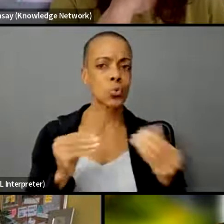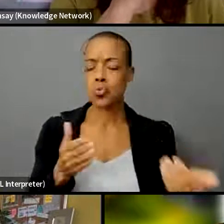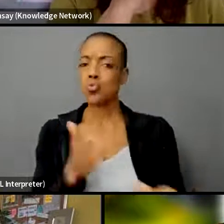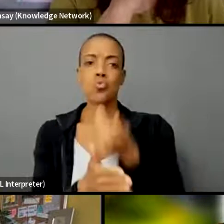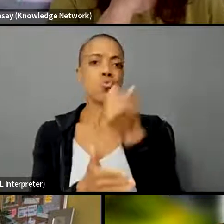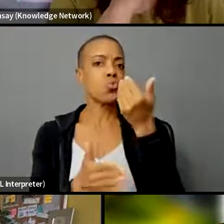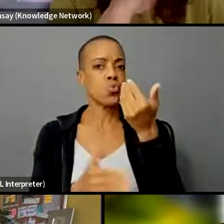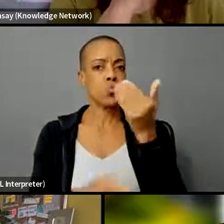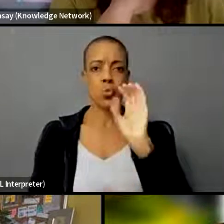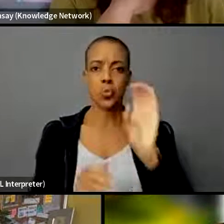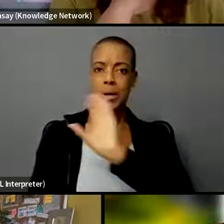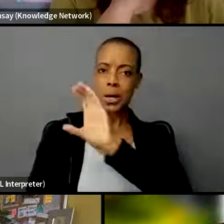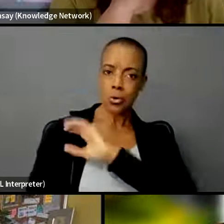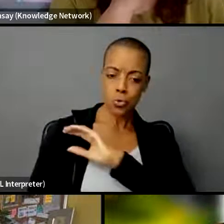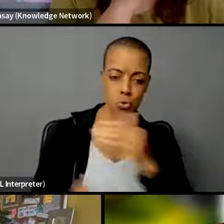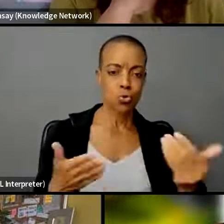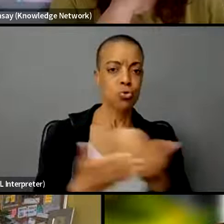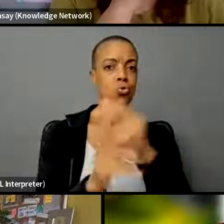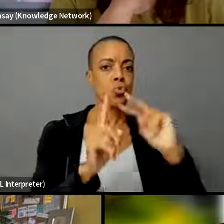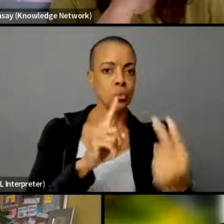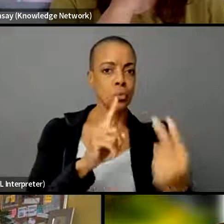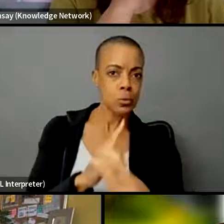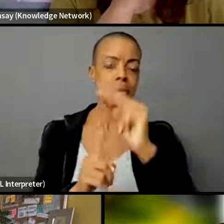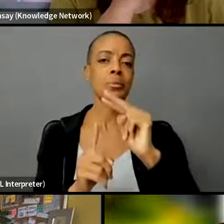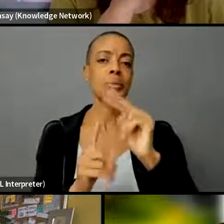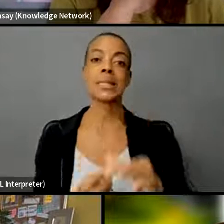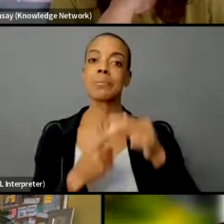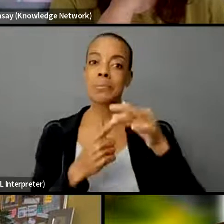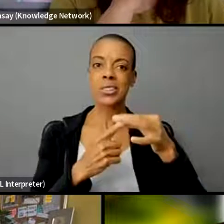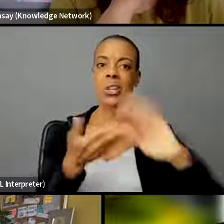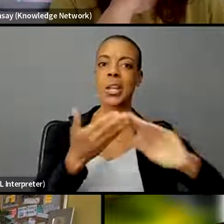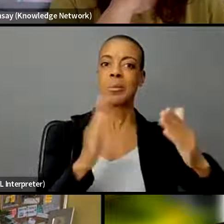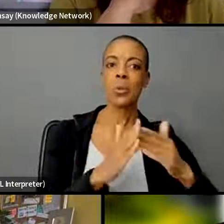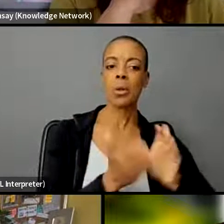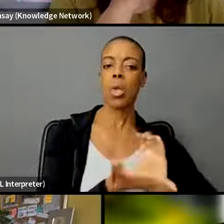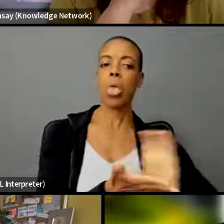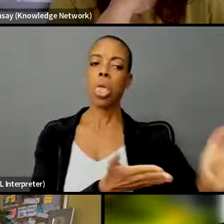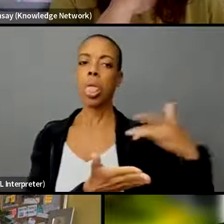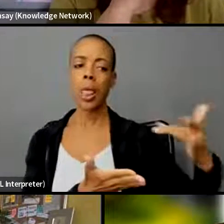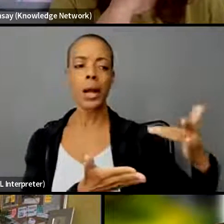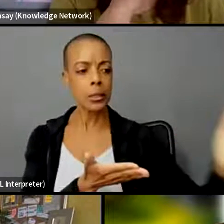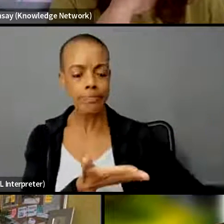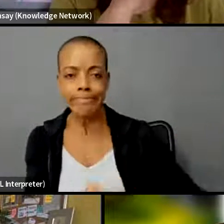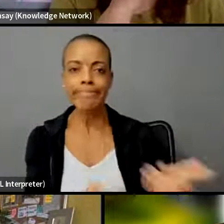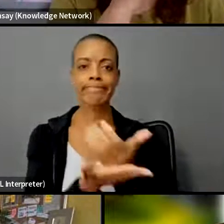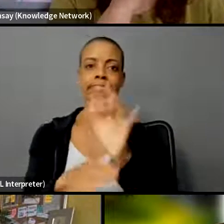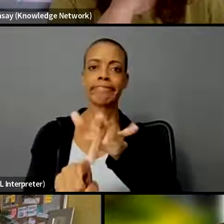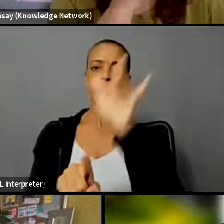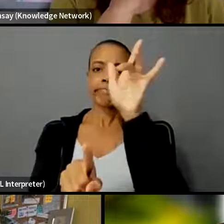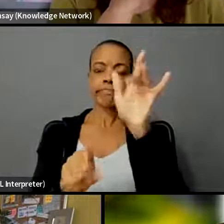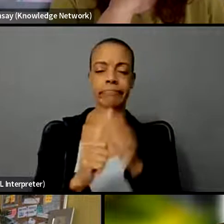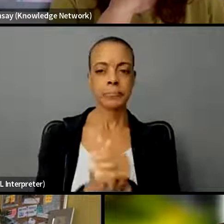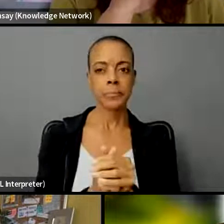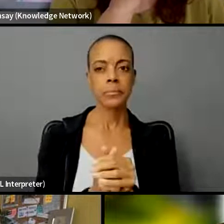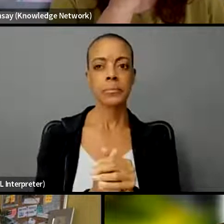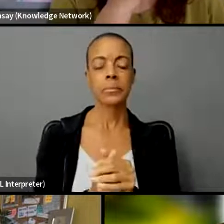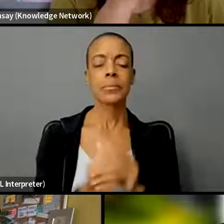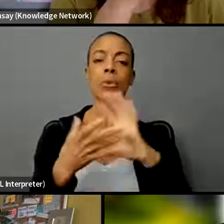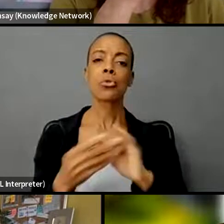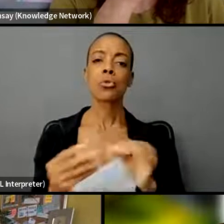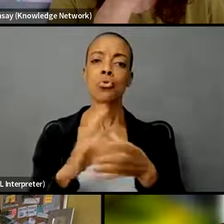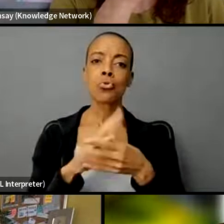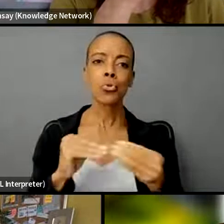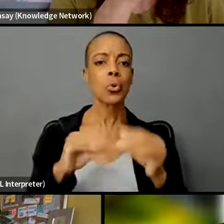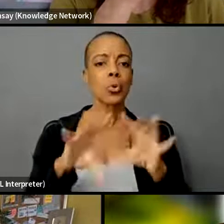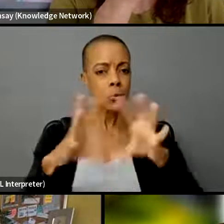from people and communities who are underrepresented. Stories told from the heart by both the filmmakers and the characters, and stories that make the world a